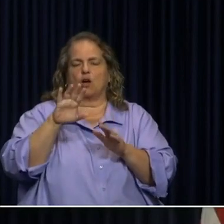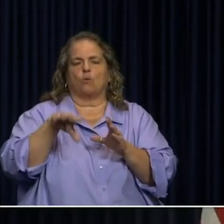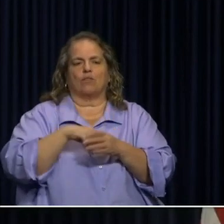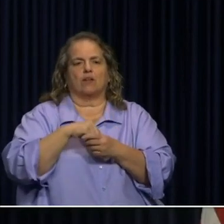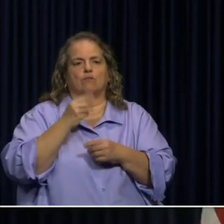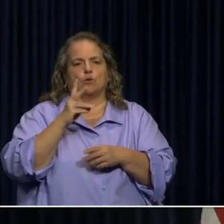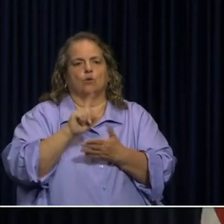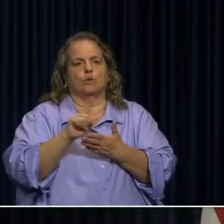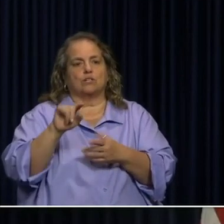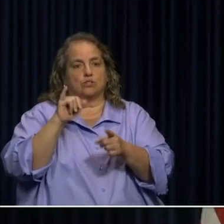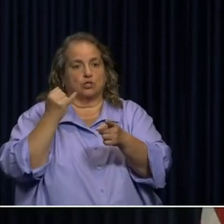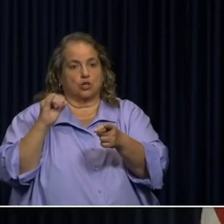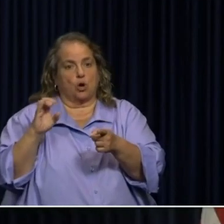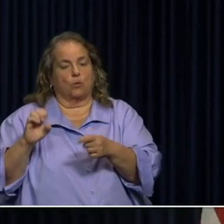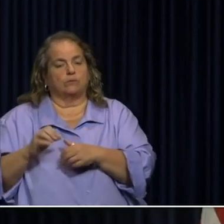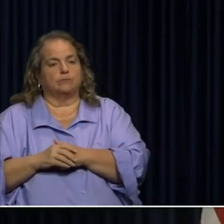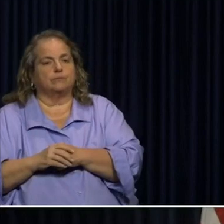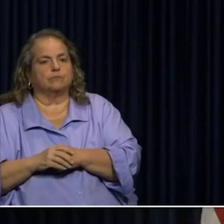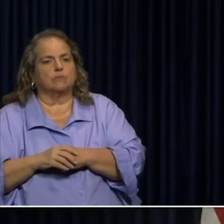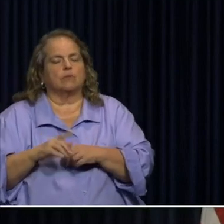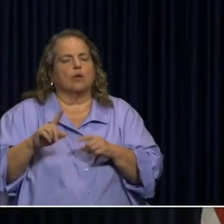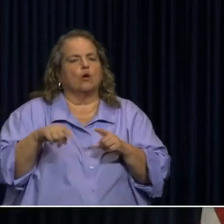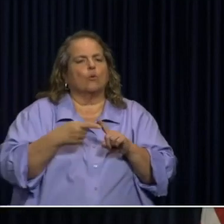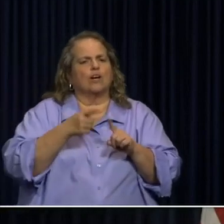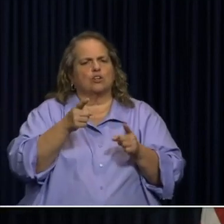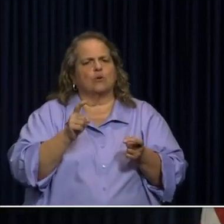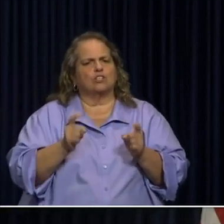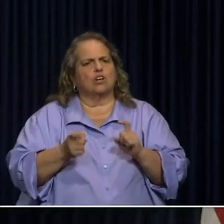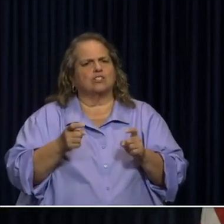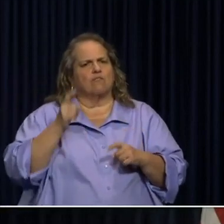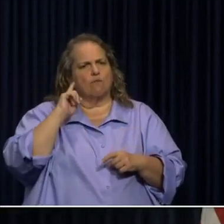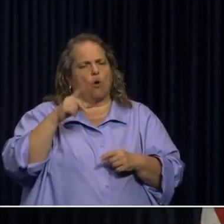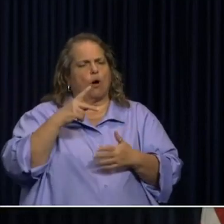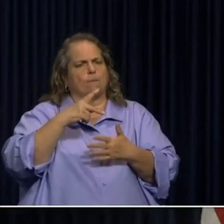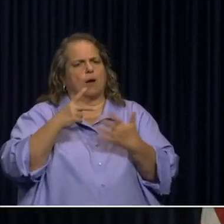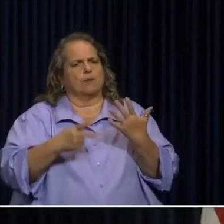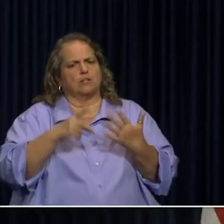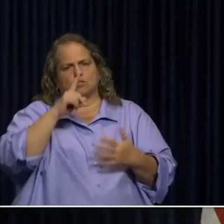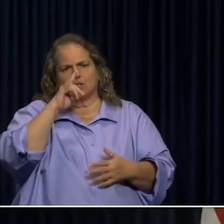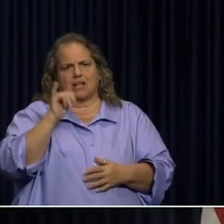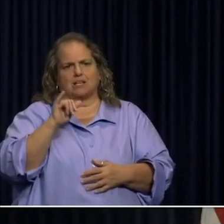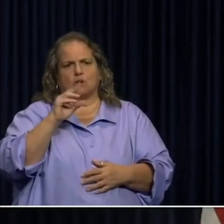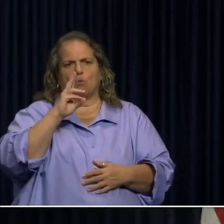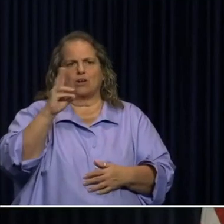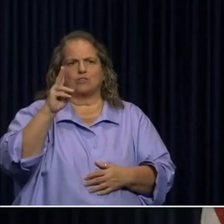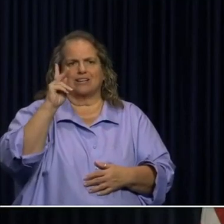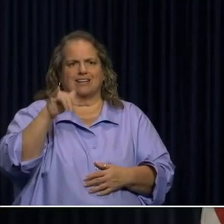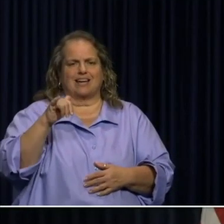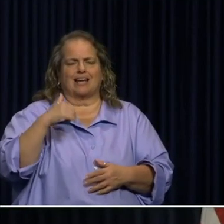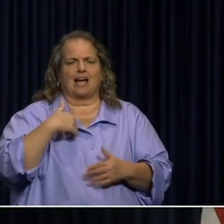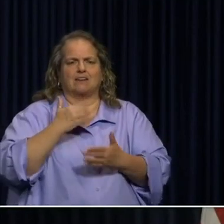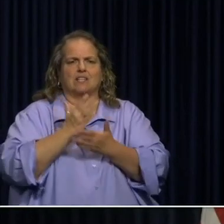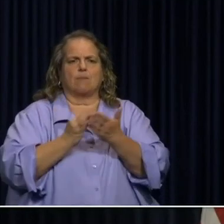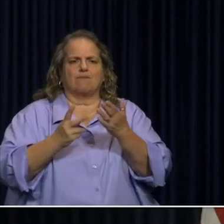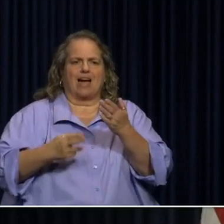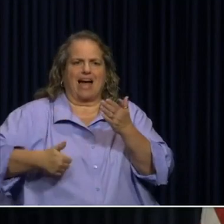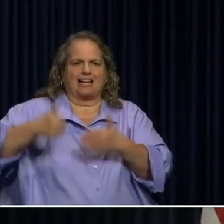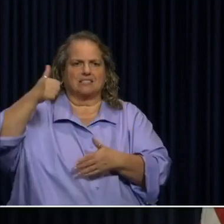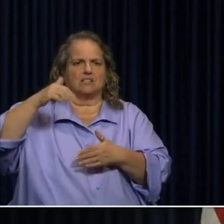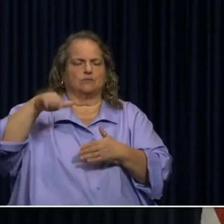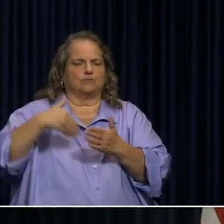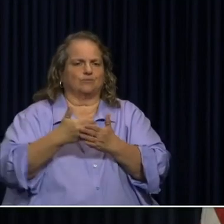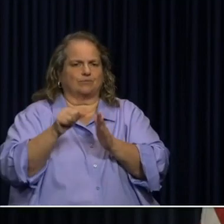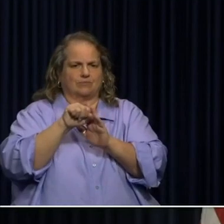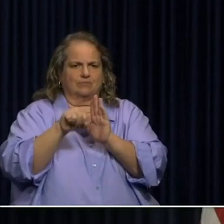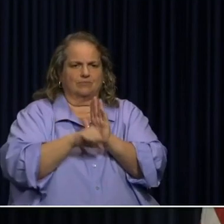Joe. When adjusted for population, it looks like Western Kentucky has some of the highest in the entire state. Hopkins County, Muhlenberg